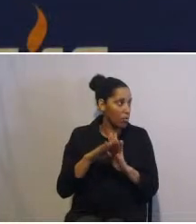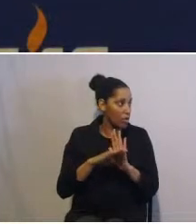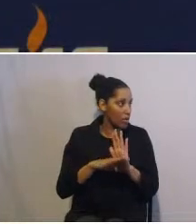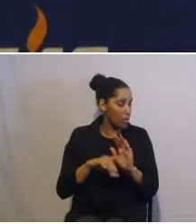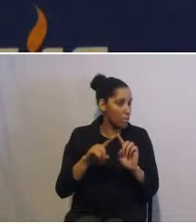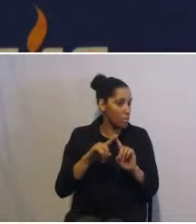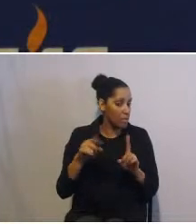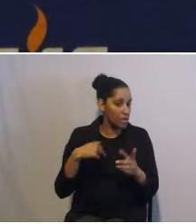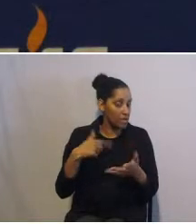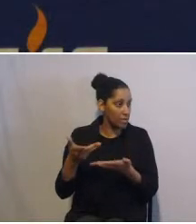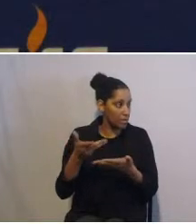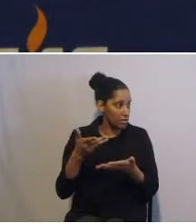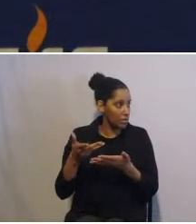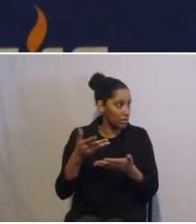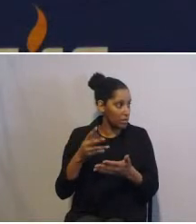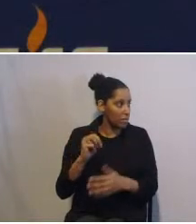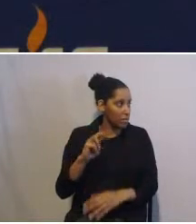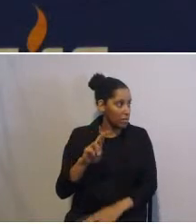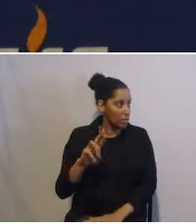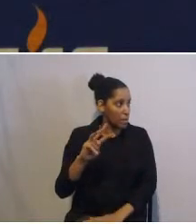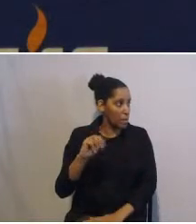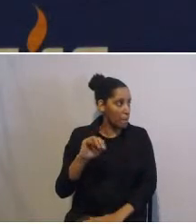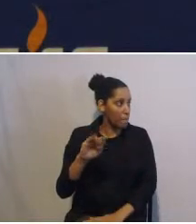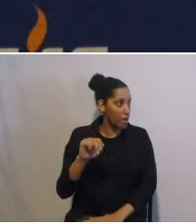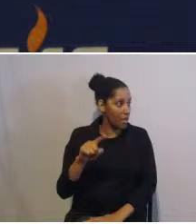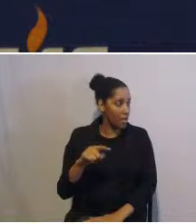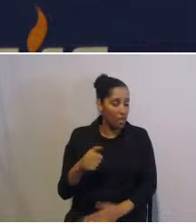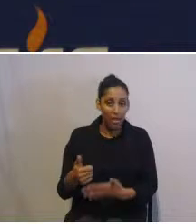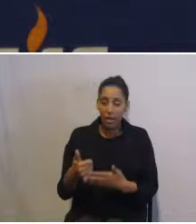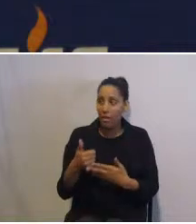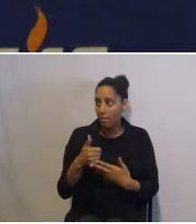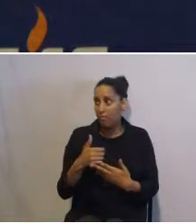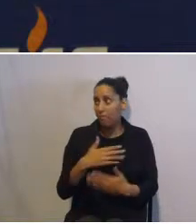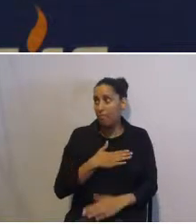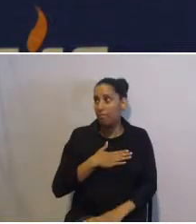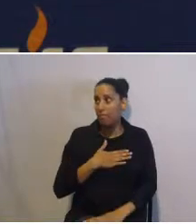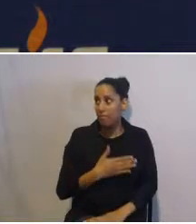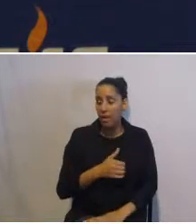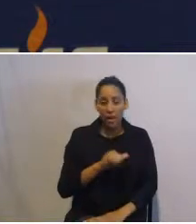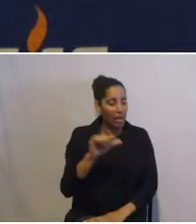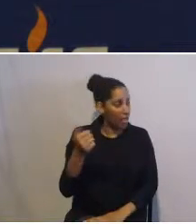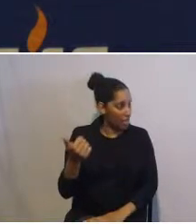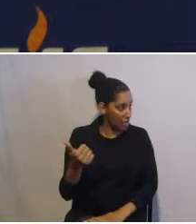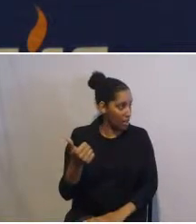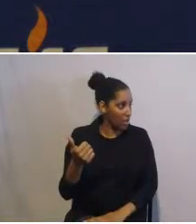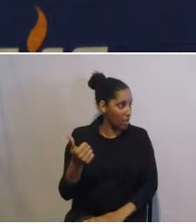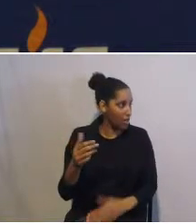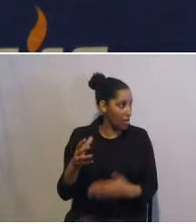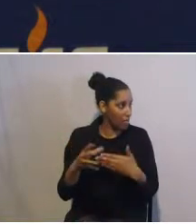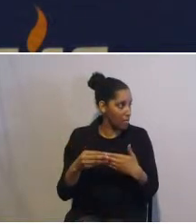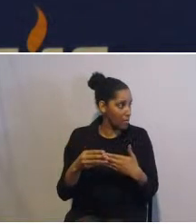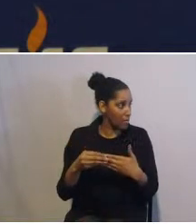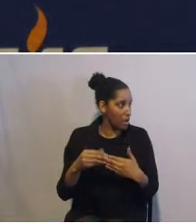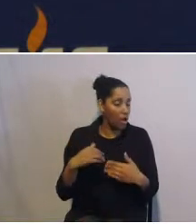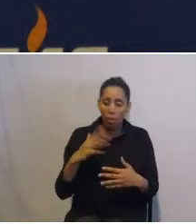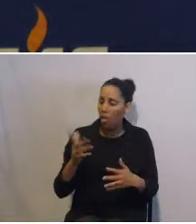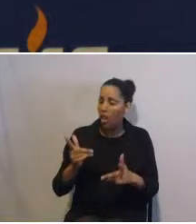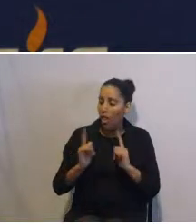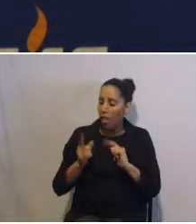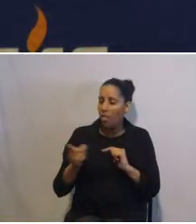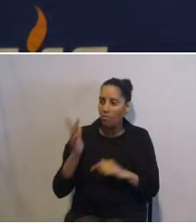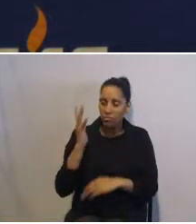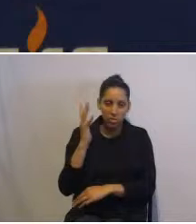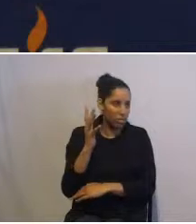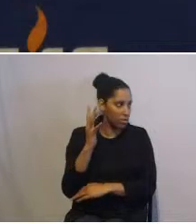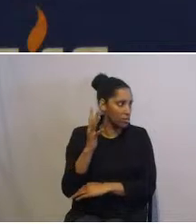Mr. Mubanda, and he gladly assisted with other members filling in those. I'm going to allow them to present, ma'am.